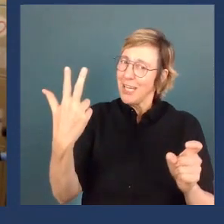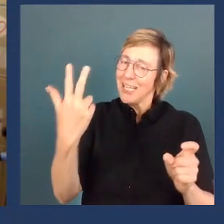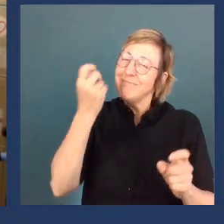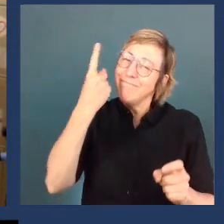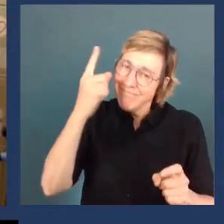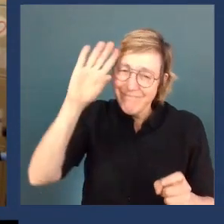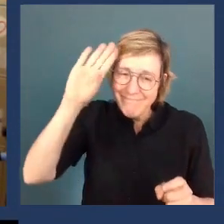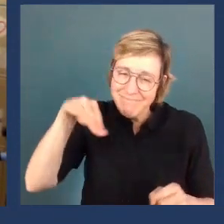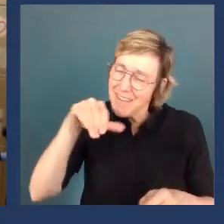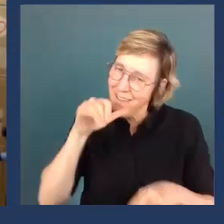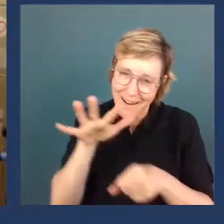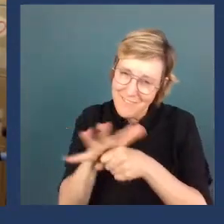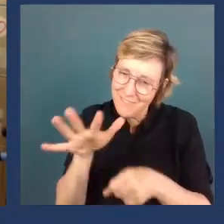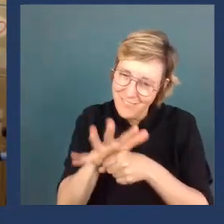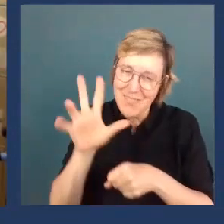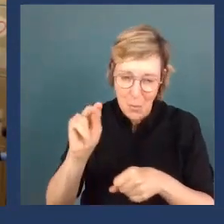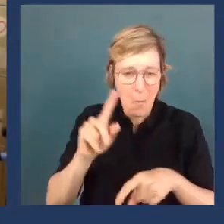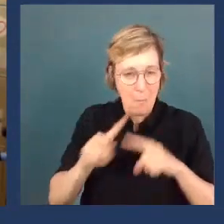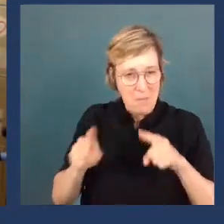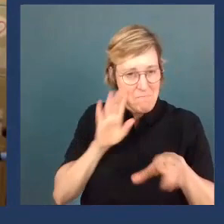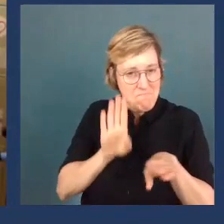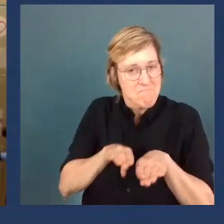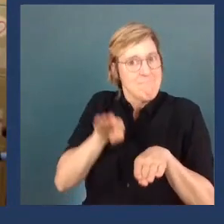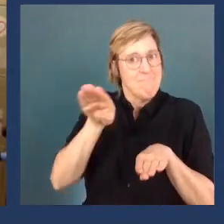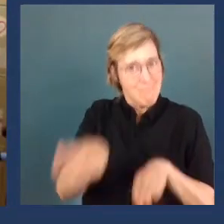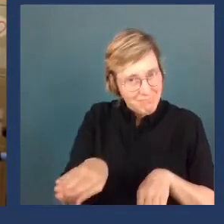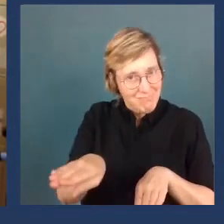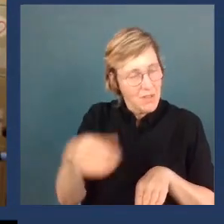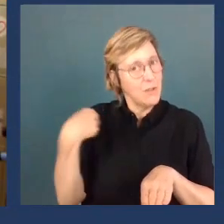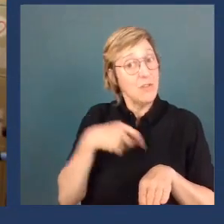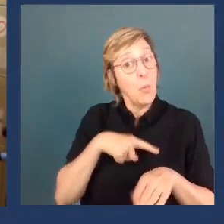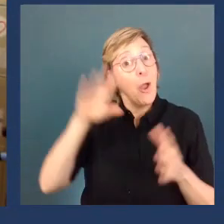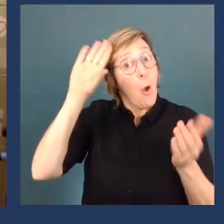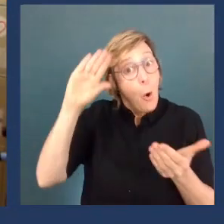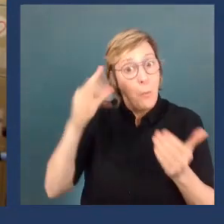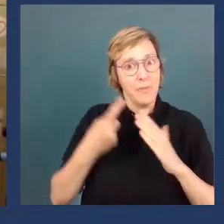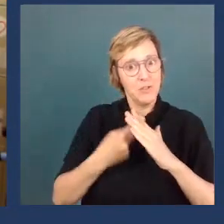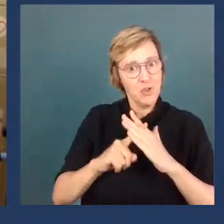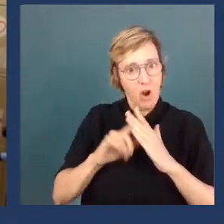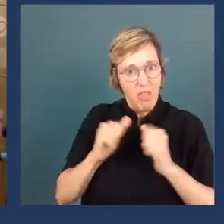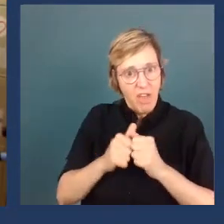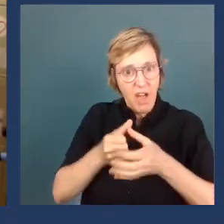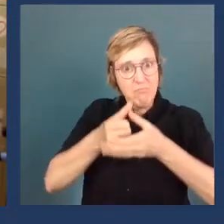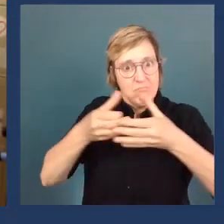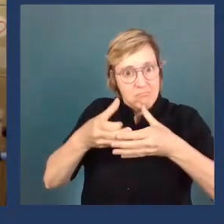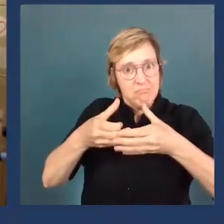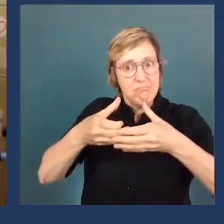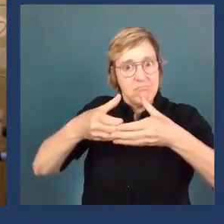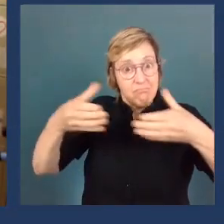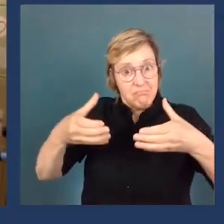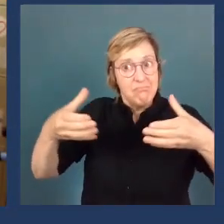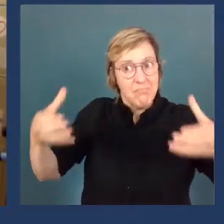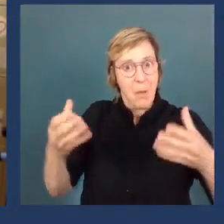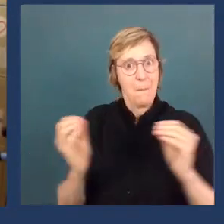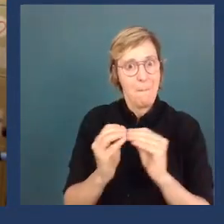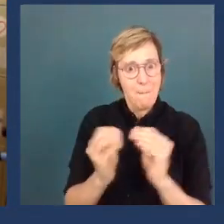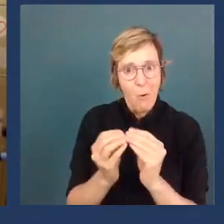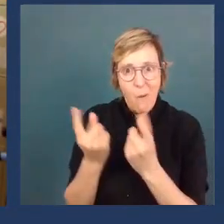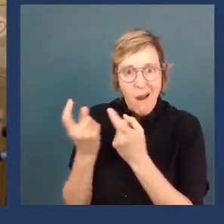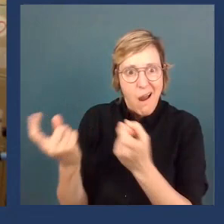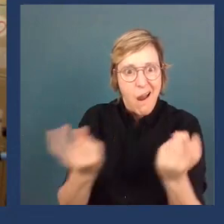to do. But what we're hoping is that now we've established a pipeline so that we can continue to get these